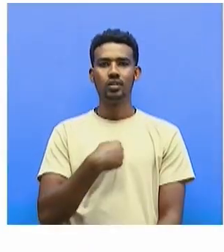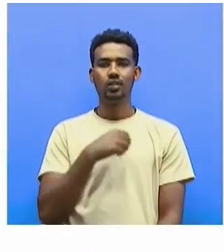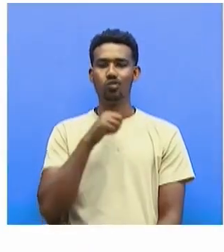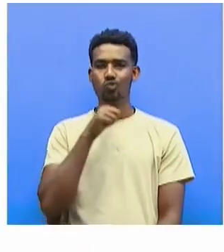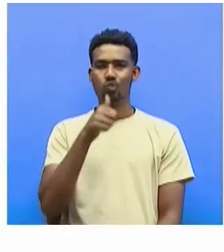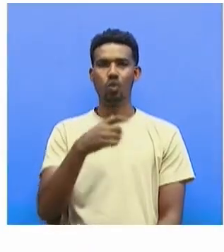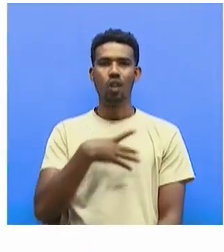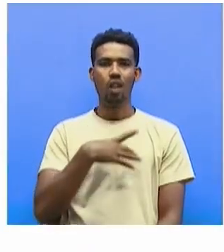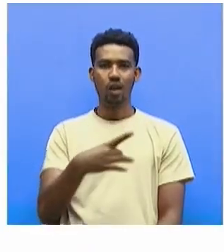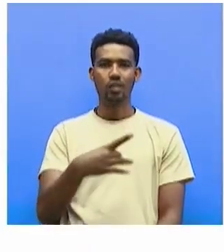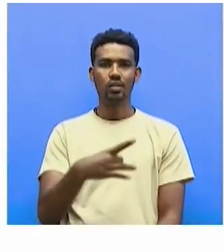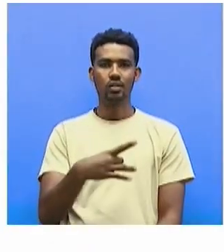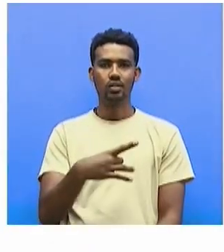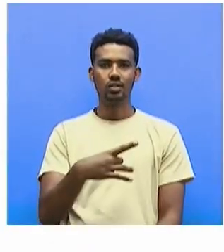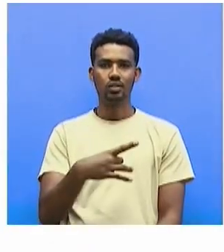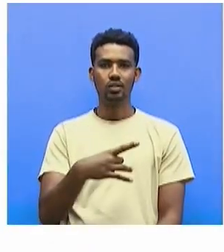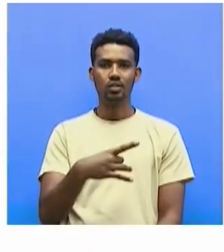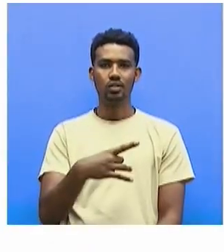Don't